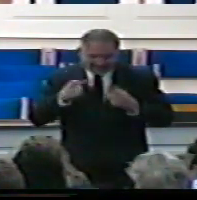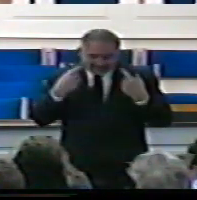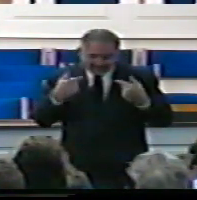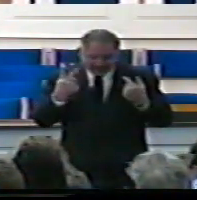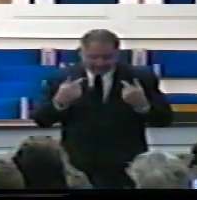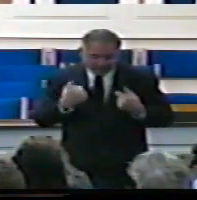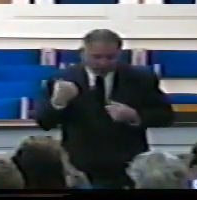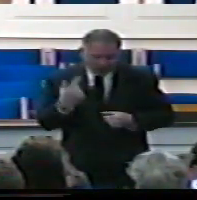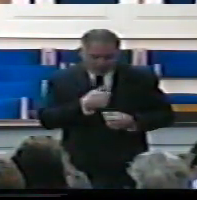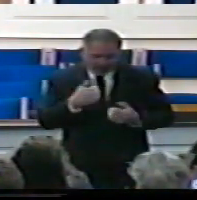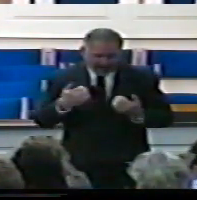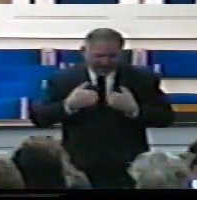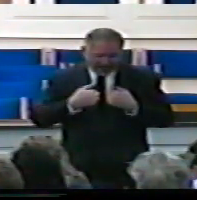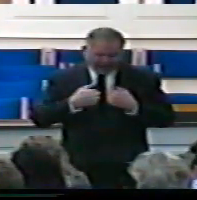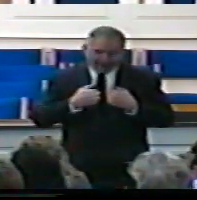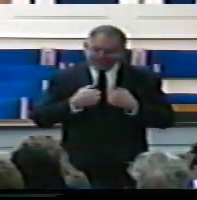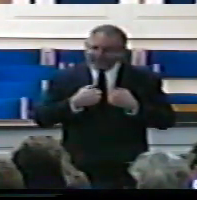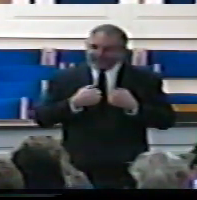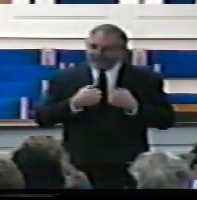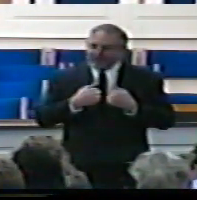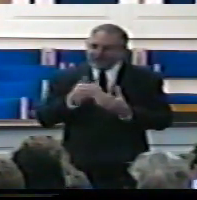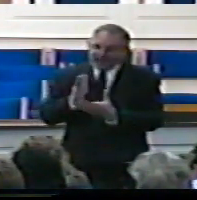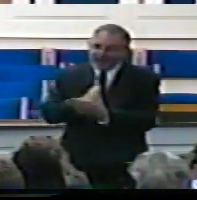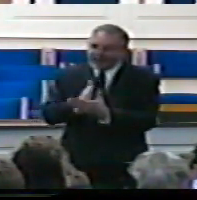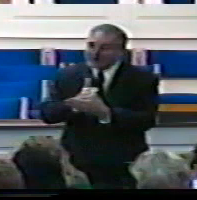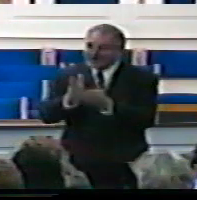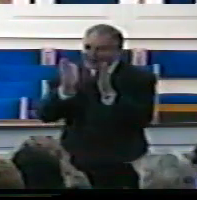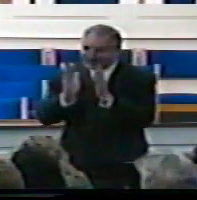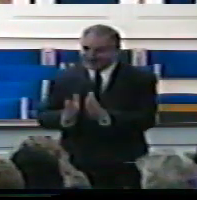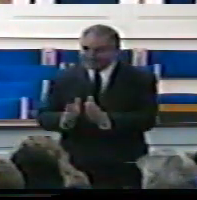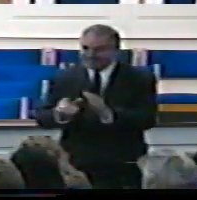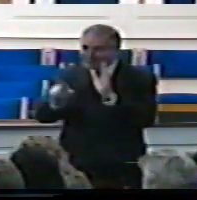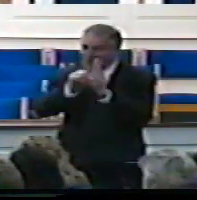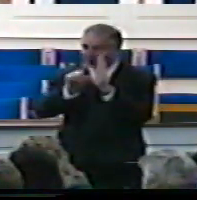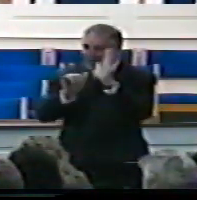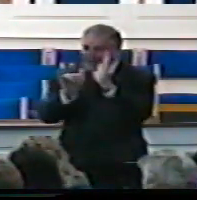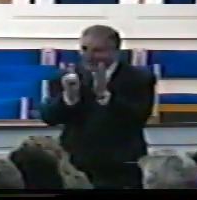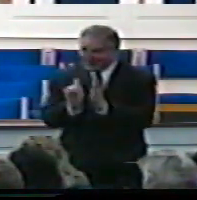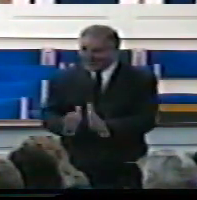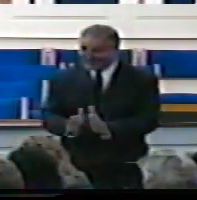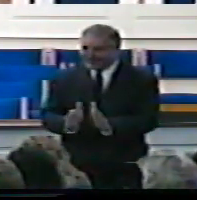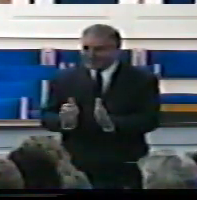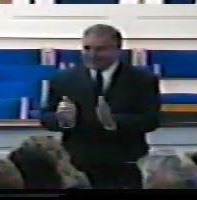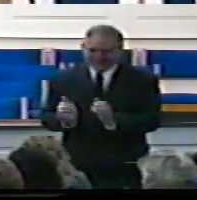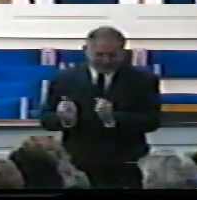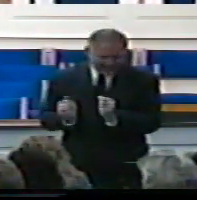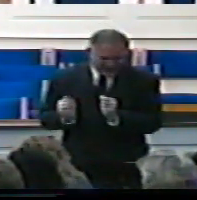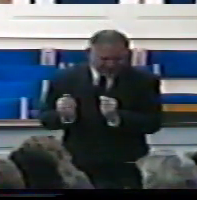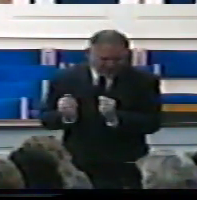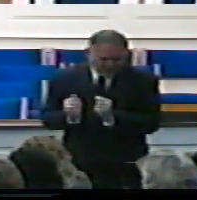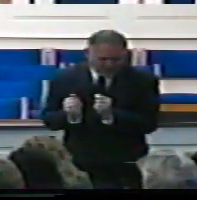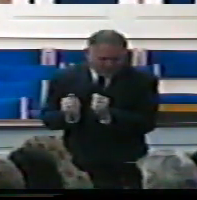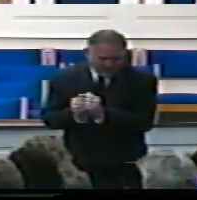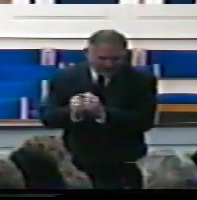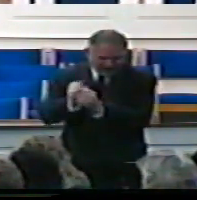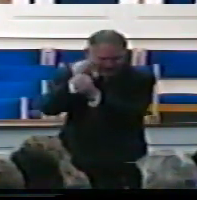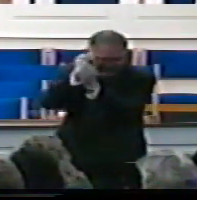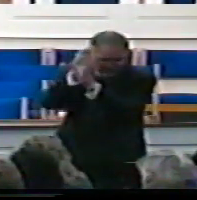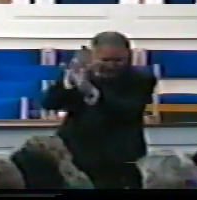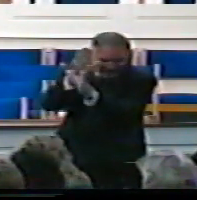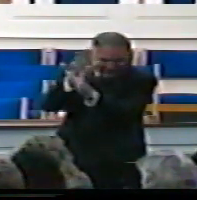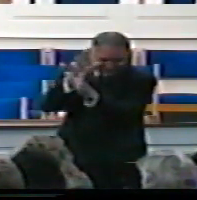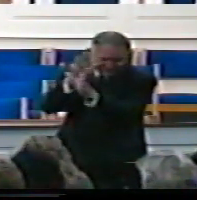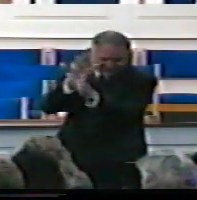what? Is that a possibility for all of us? Is that a probability for all of us? If any man sin, what happens? We have